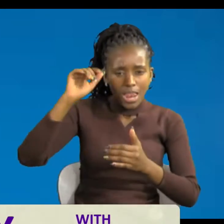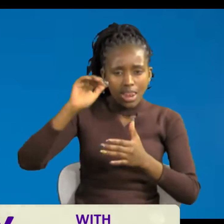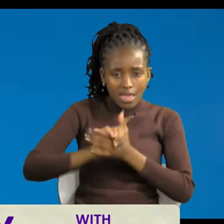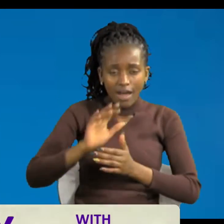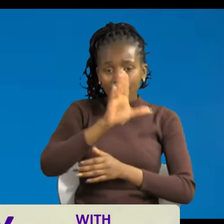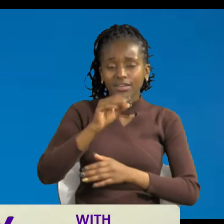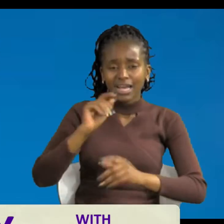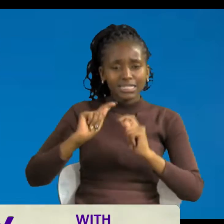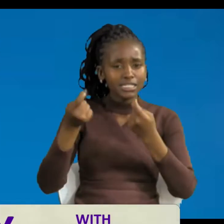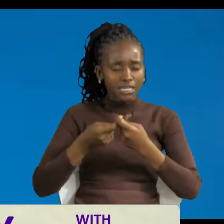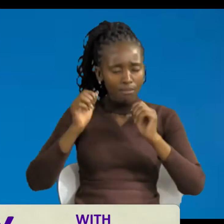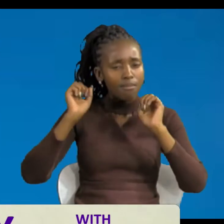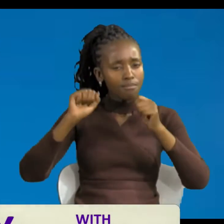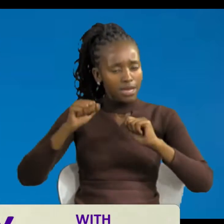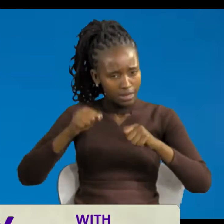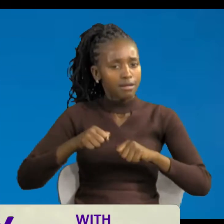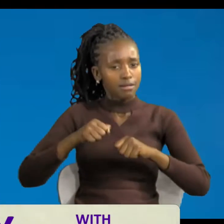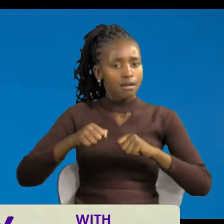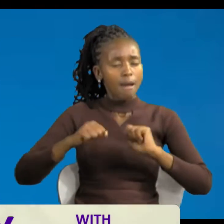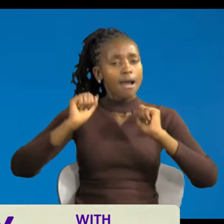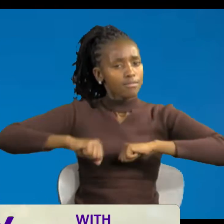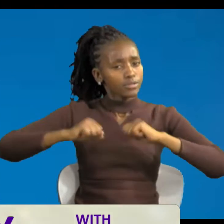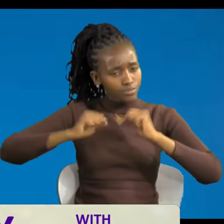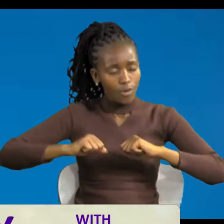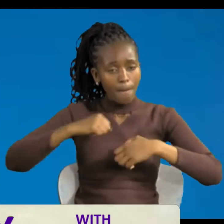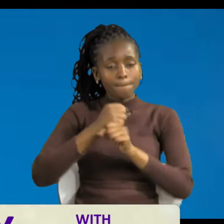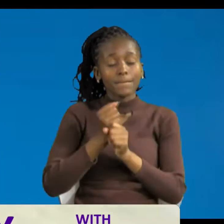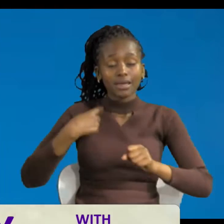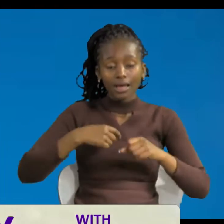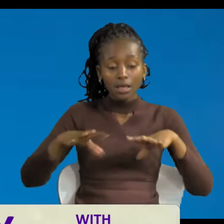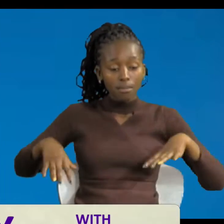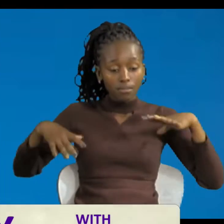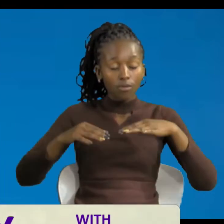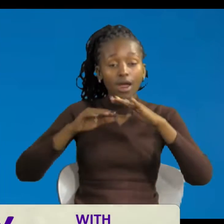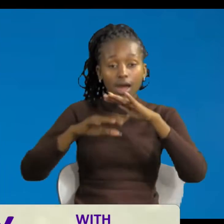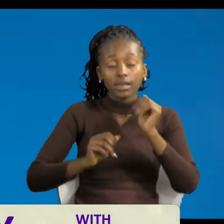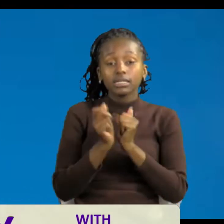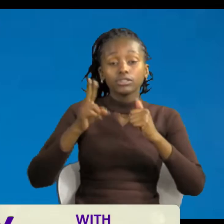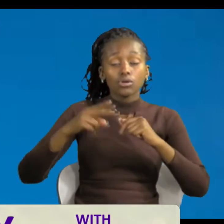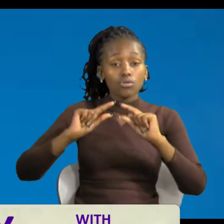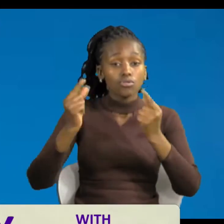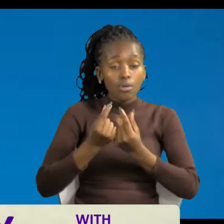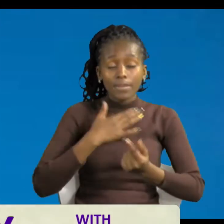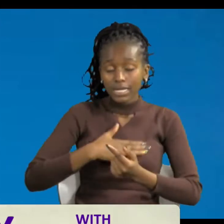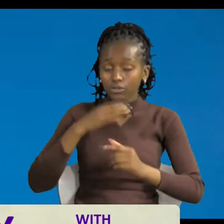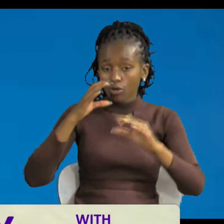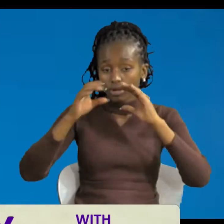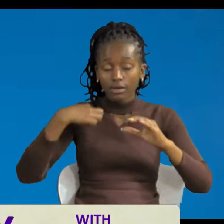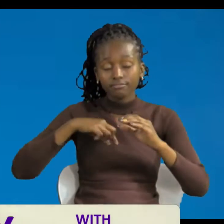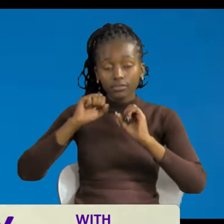are going to do us proud as far as the FIFA's Under-17 World Cup is concerned? Talk to us through our